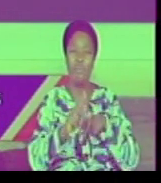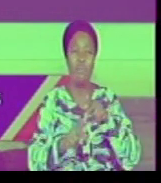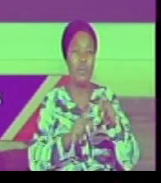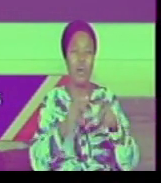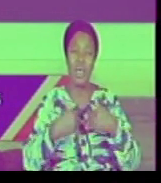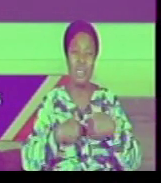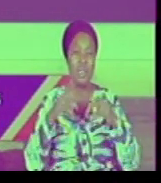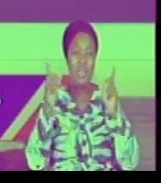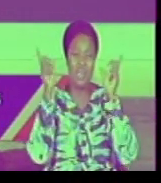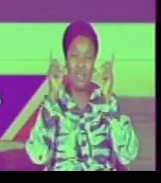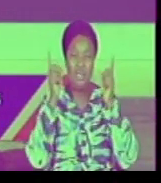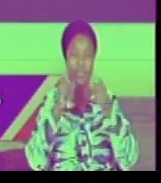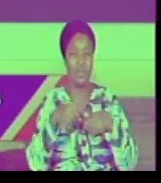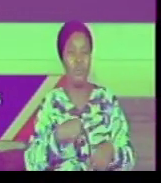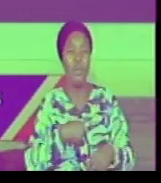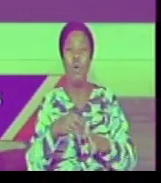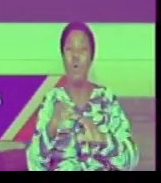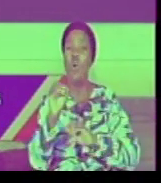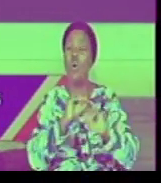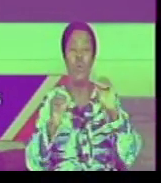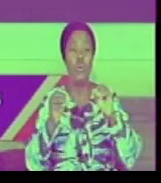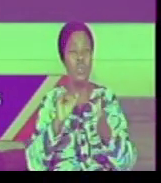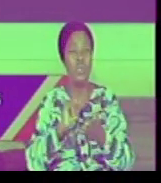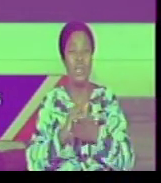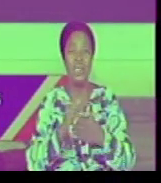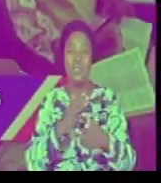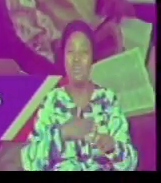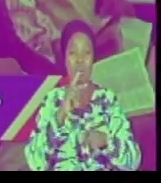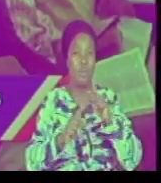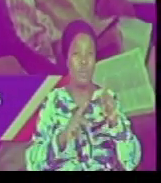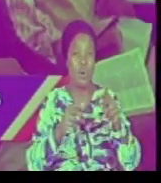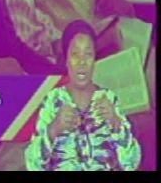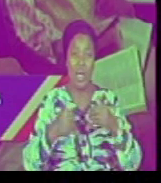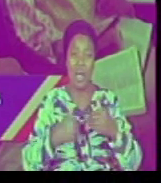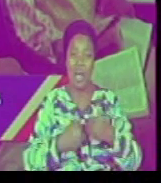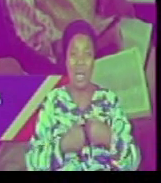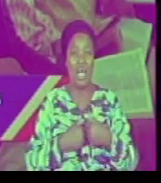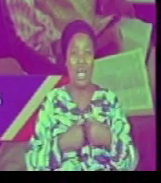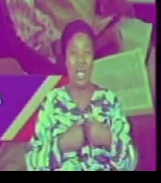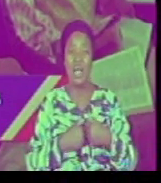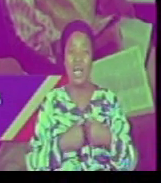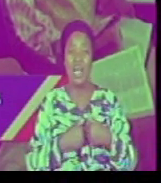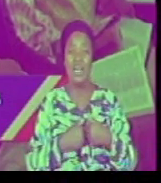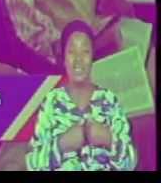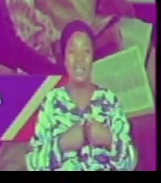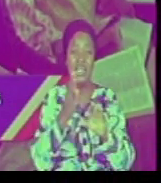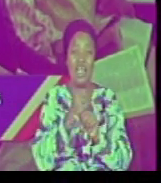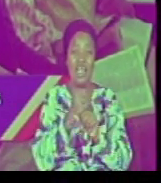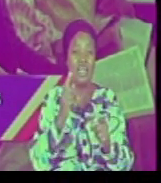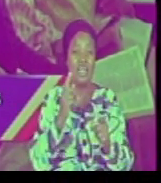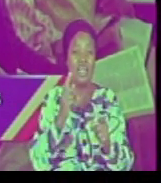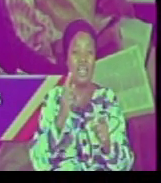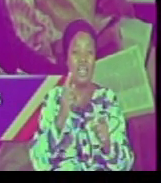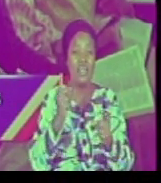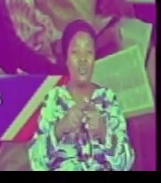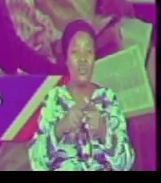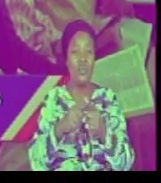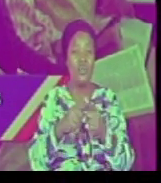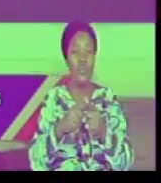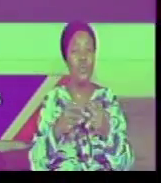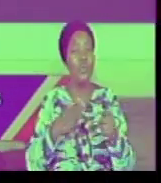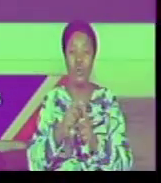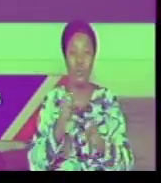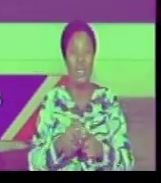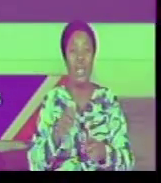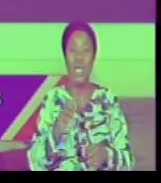me. Oh, that my people had obeyed my word, and Israel had walked in